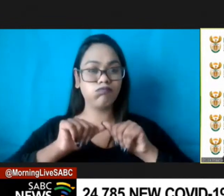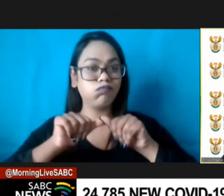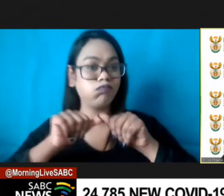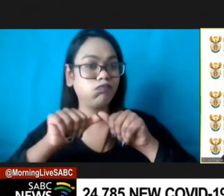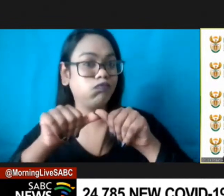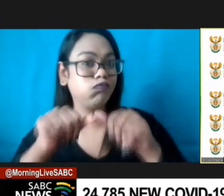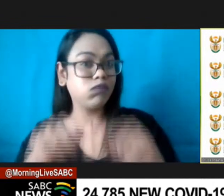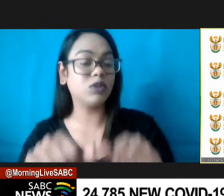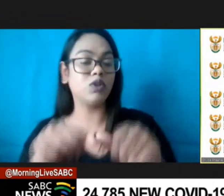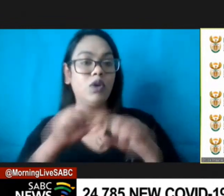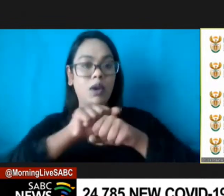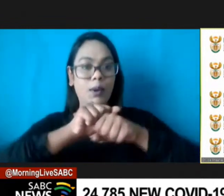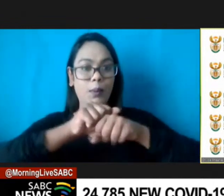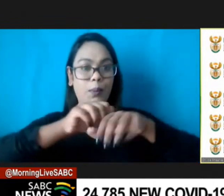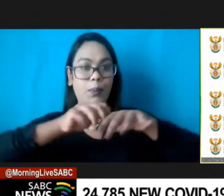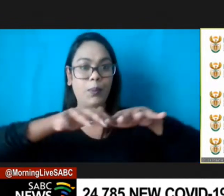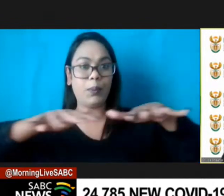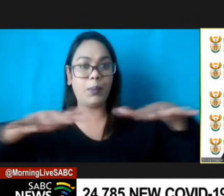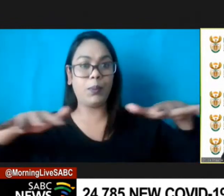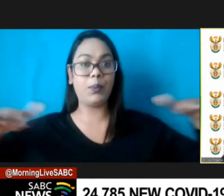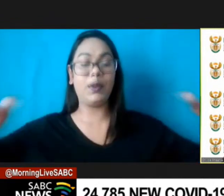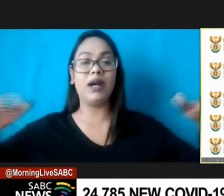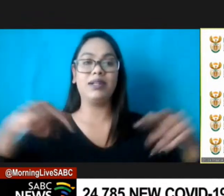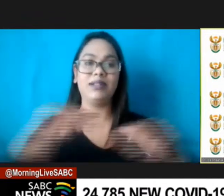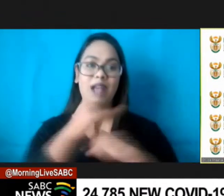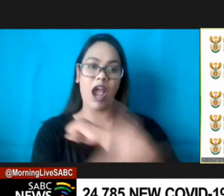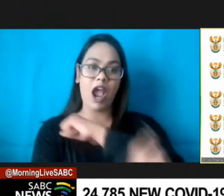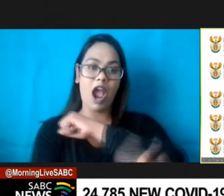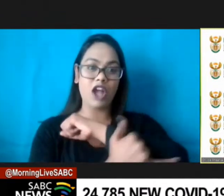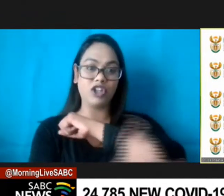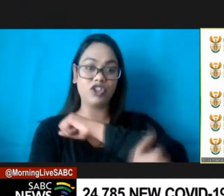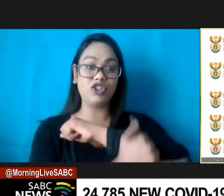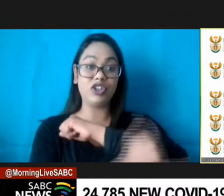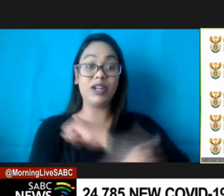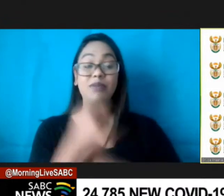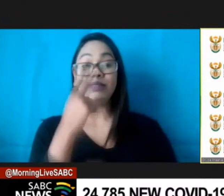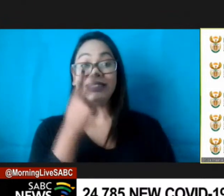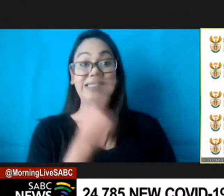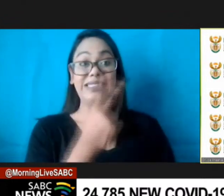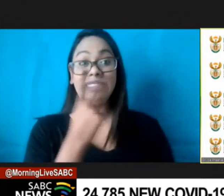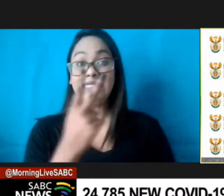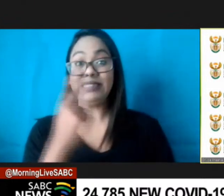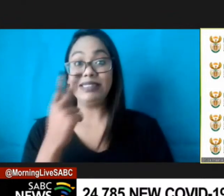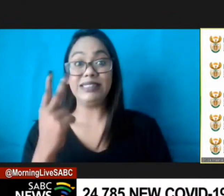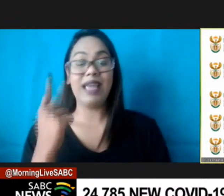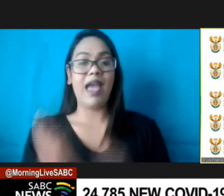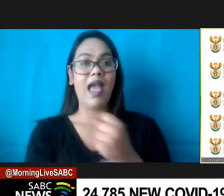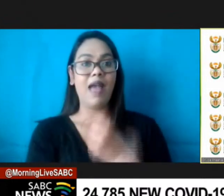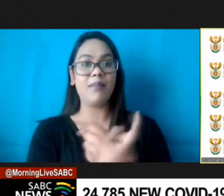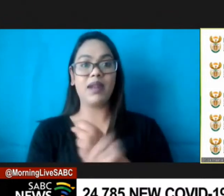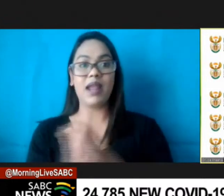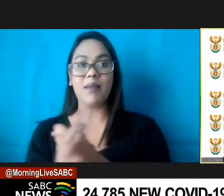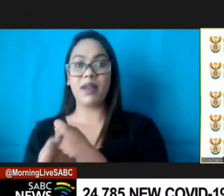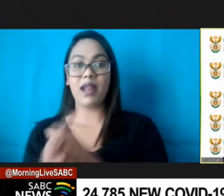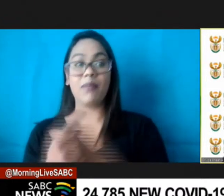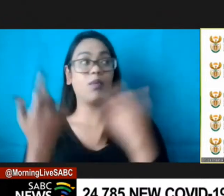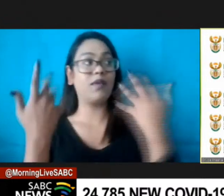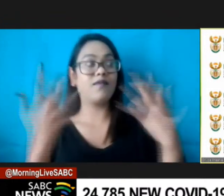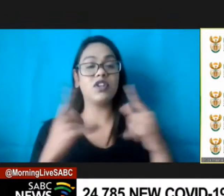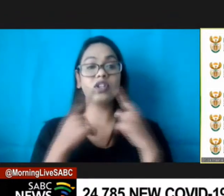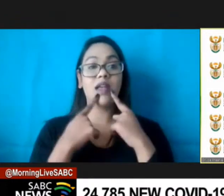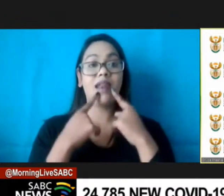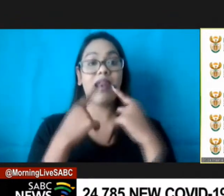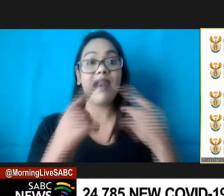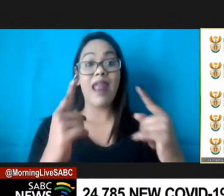country, but also across the world. When we spoke to you last week, we mentioned that the variant had been detected by the World